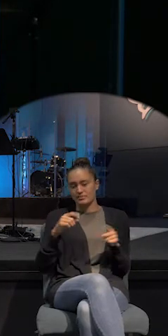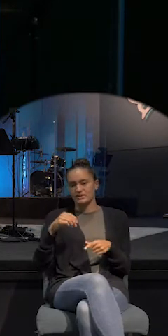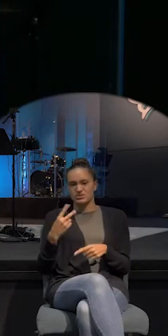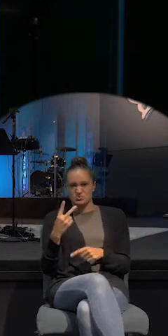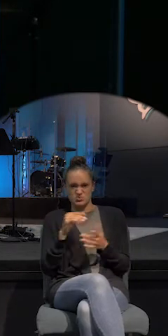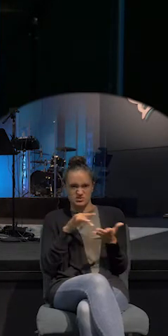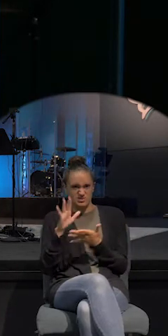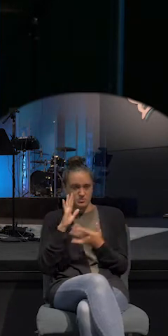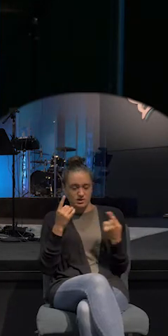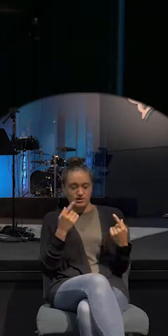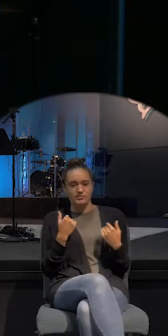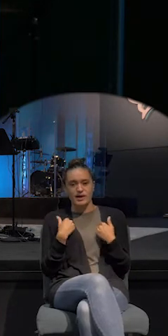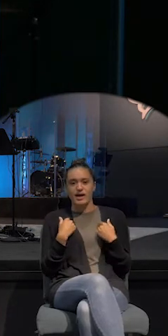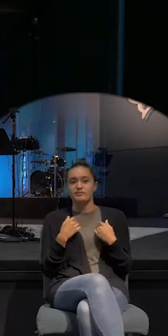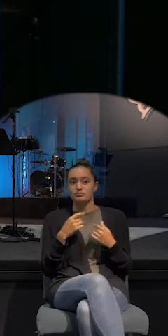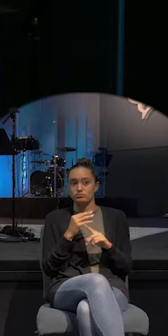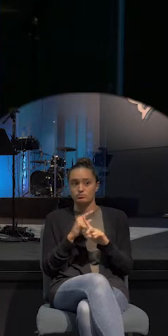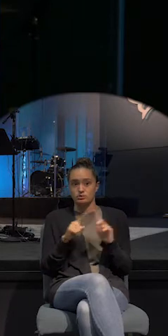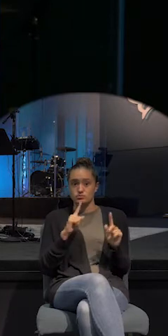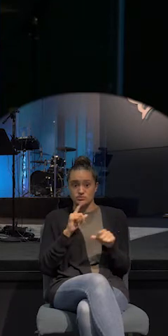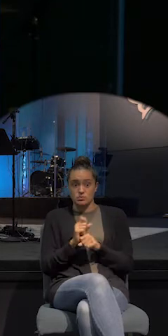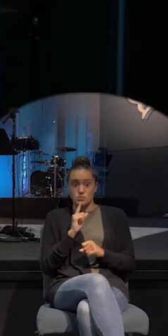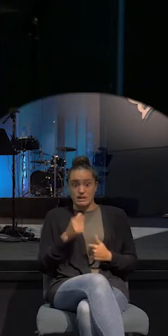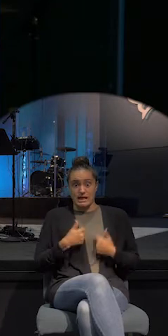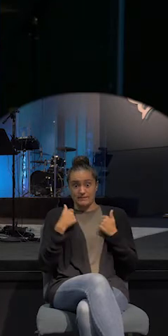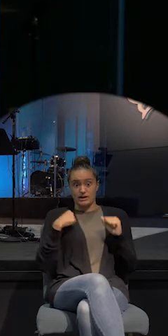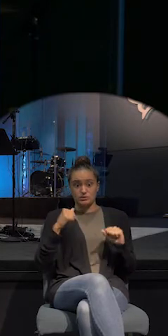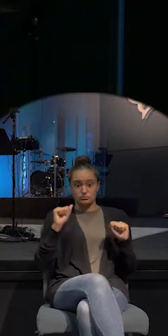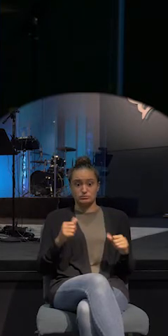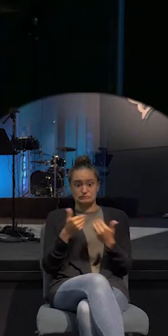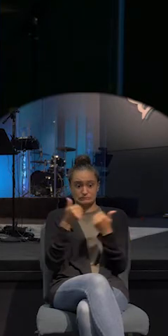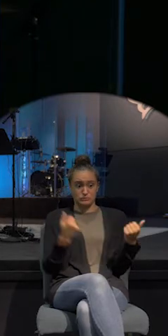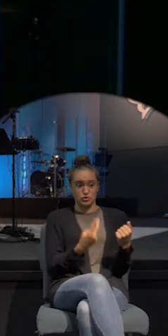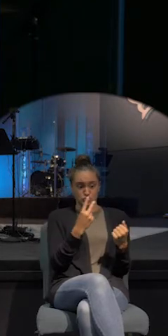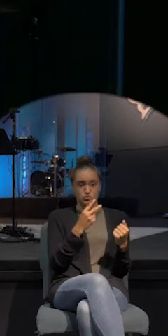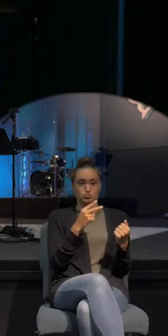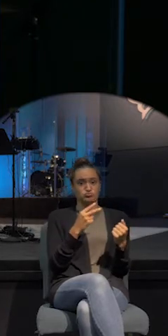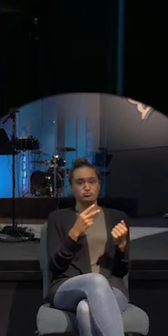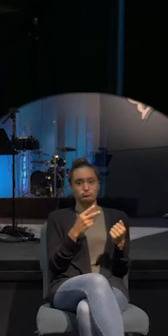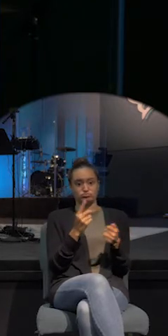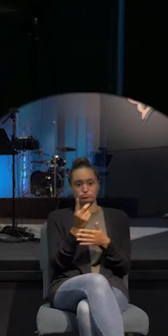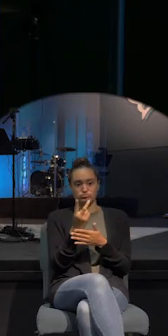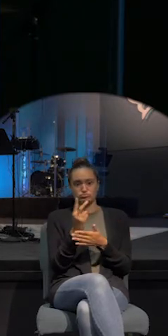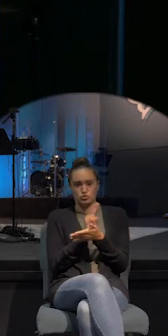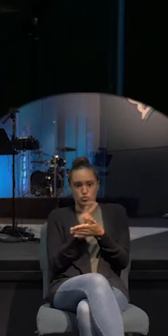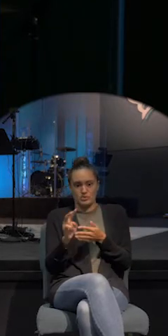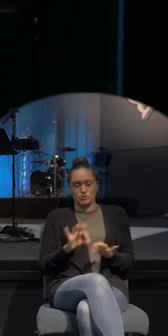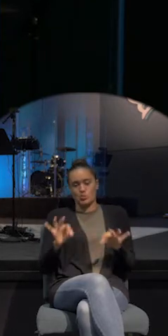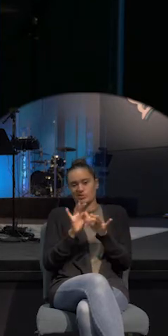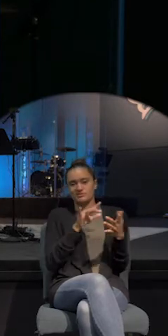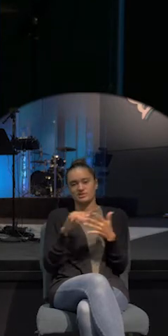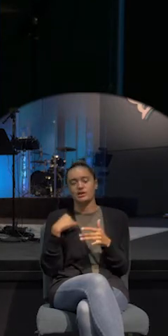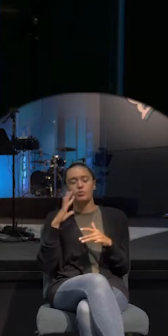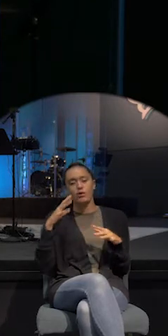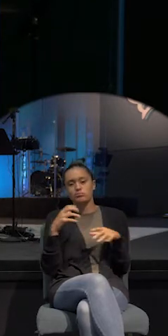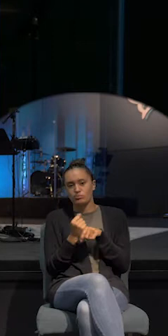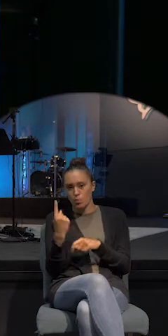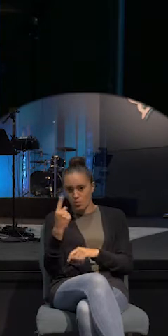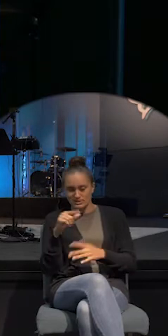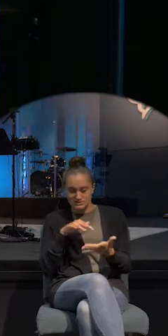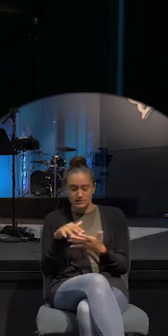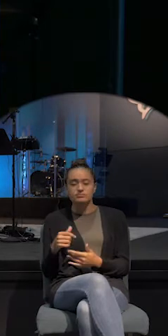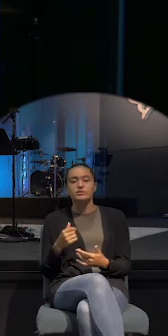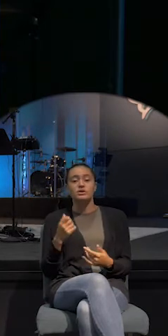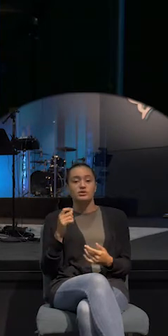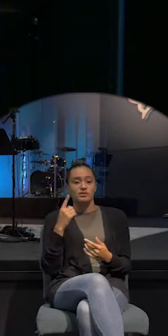reality, these actually could be two separate studies that I'm combining into one. To understand, I need to take a moment to